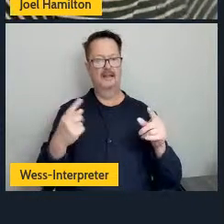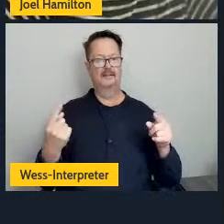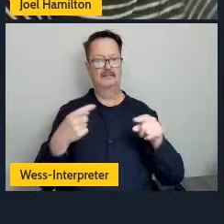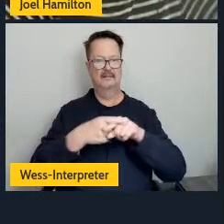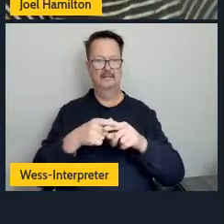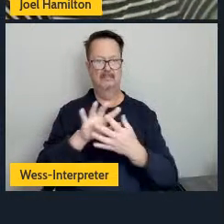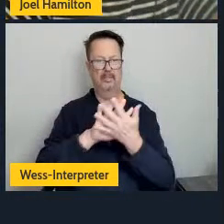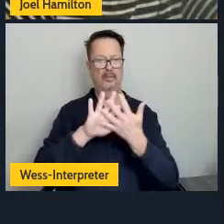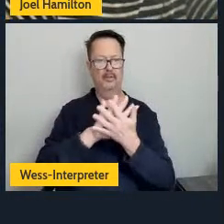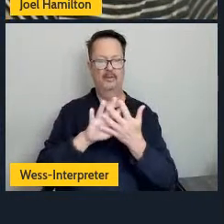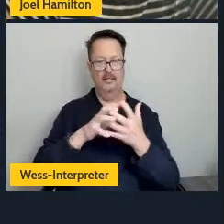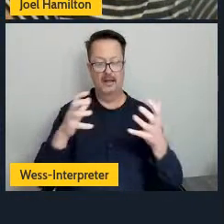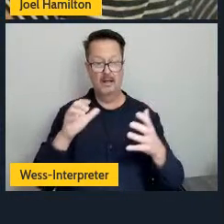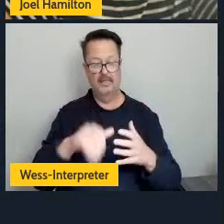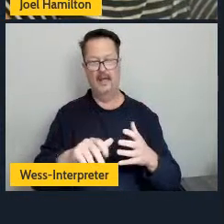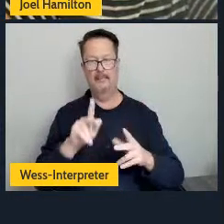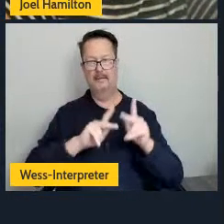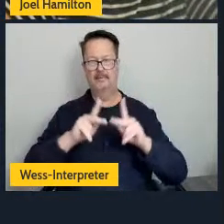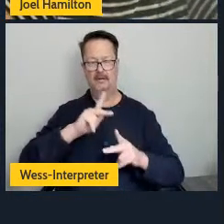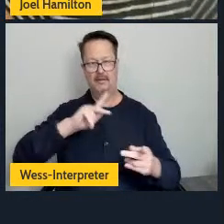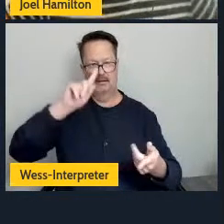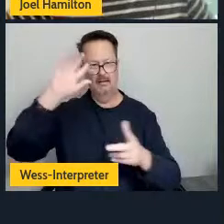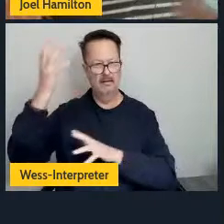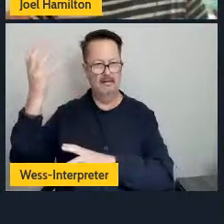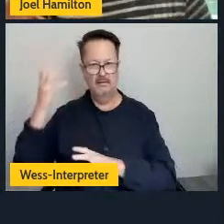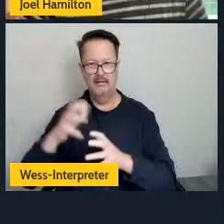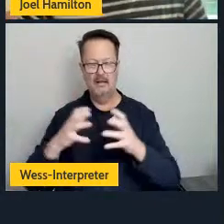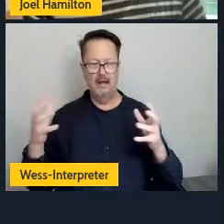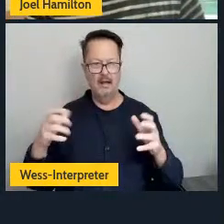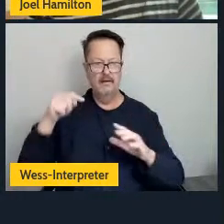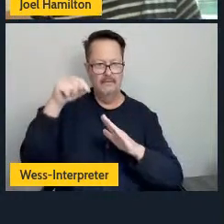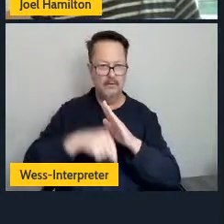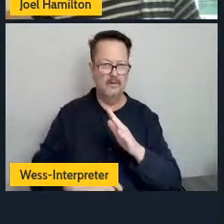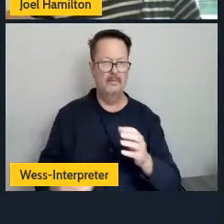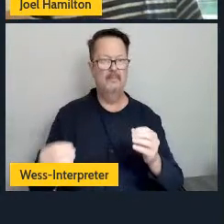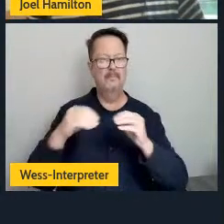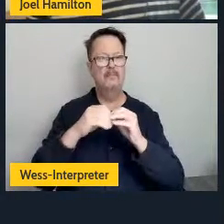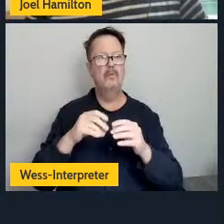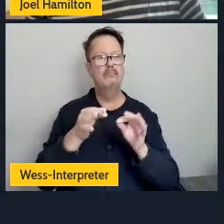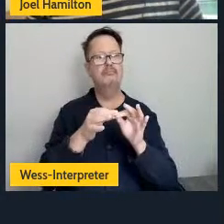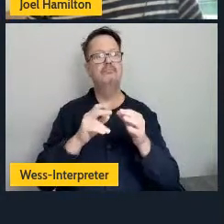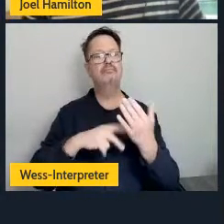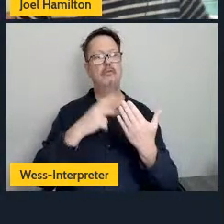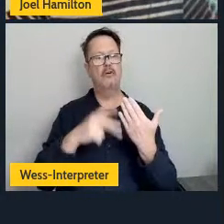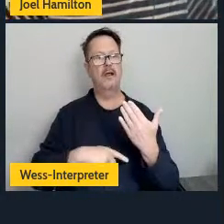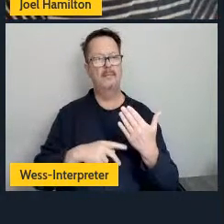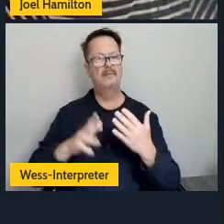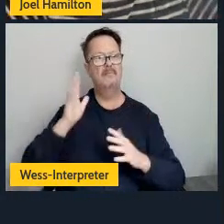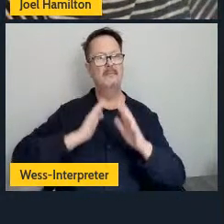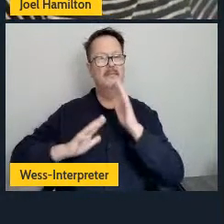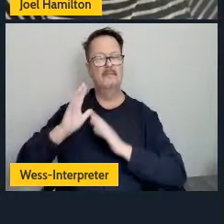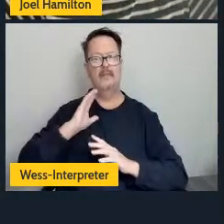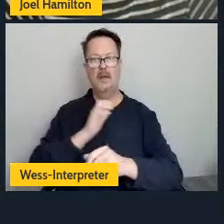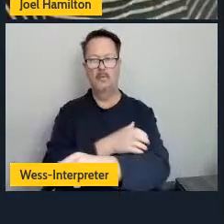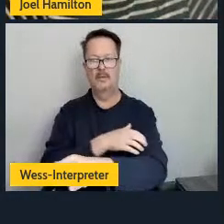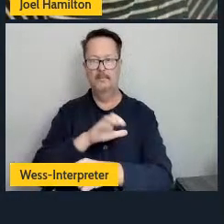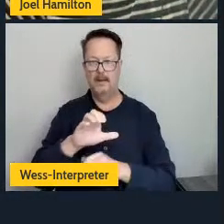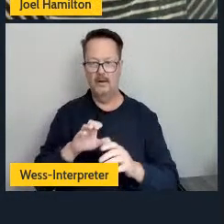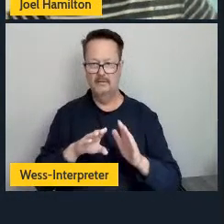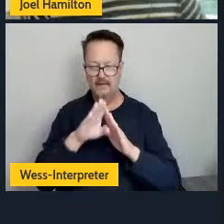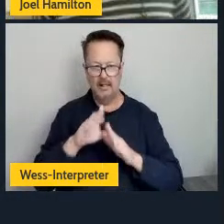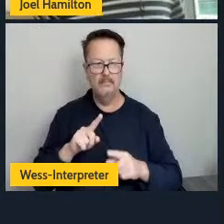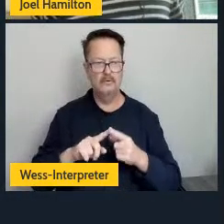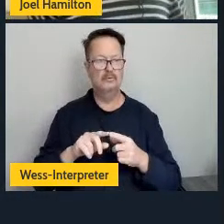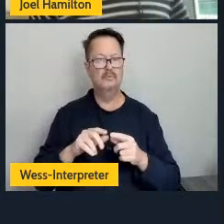And I think as that line gets blurred further, there's going to be a lot of other programming primitives that will empower developers to blur that